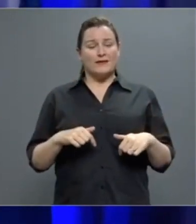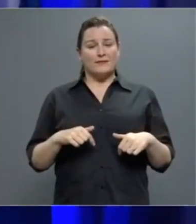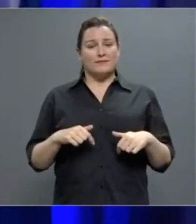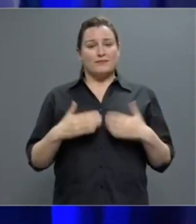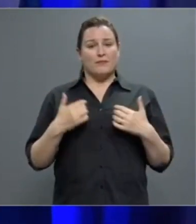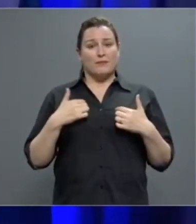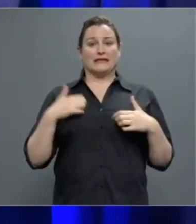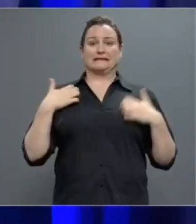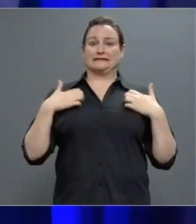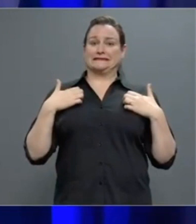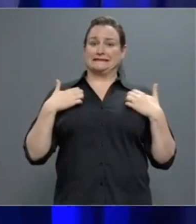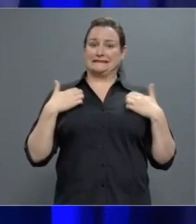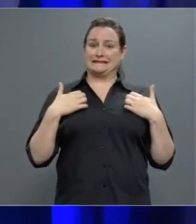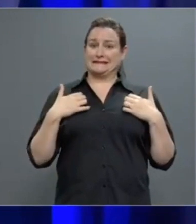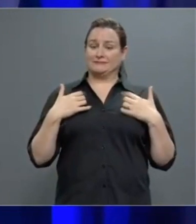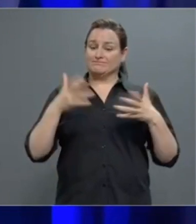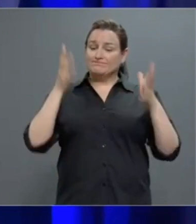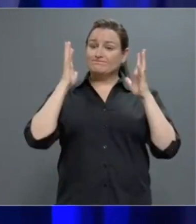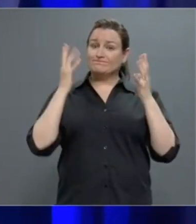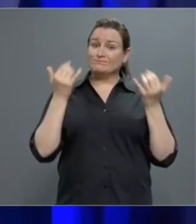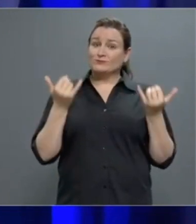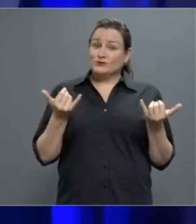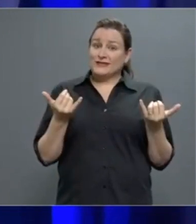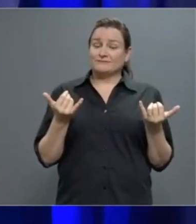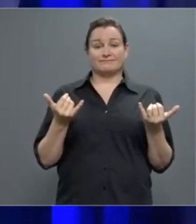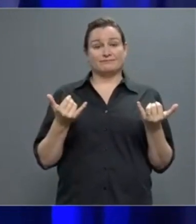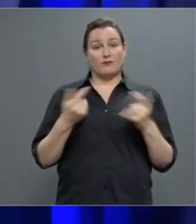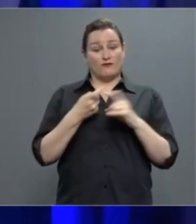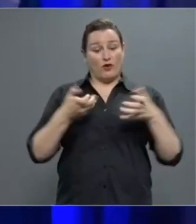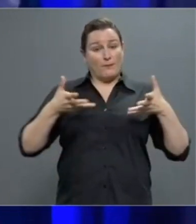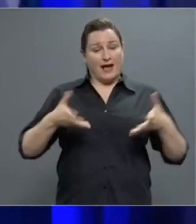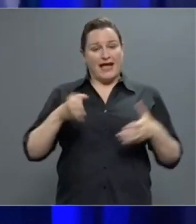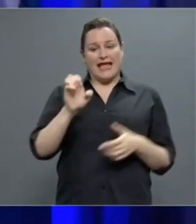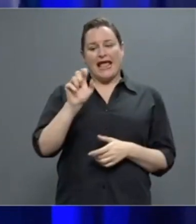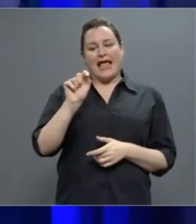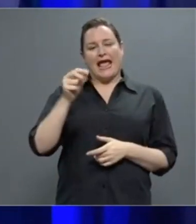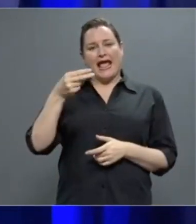with you today than this beautiful city of eThekwini.